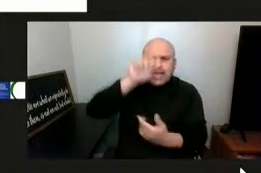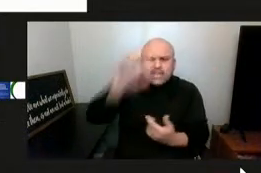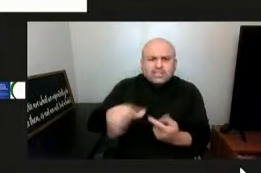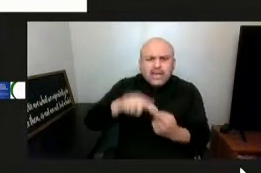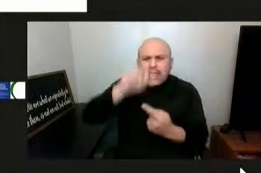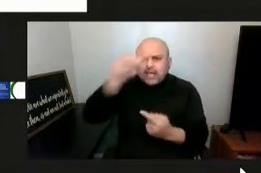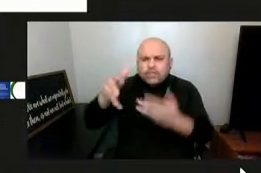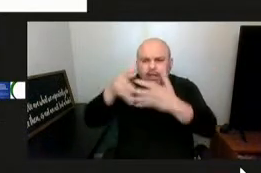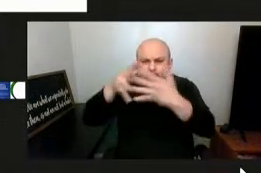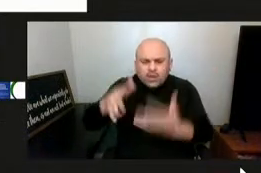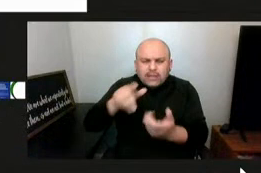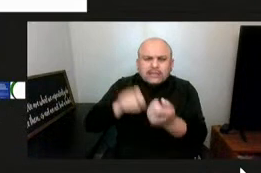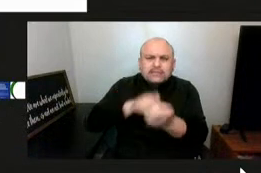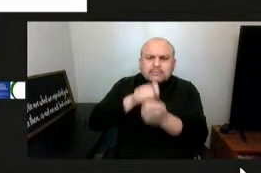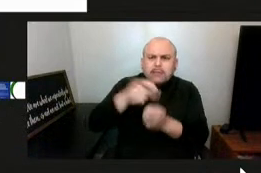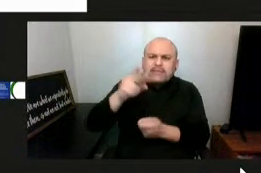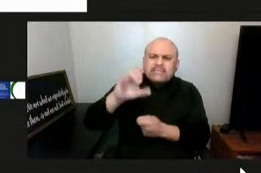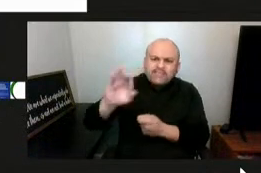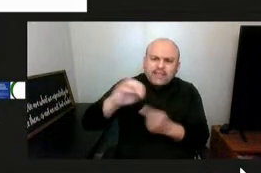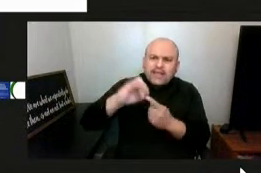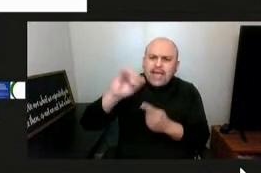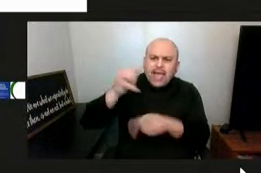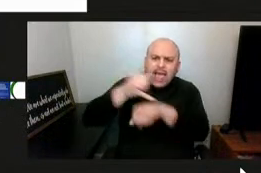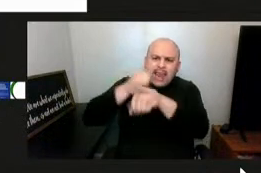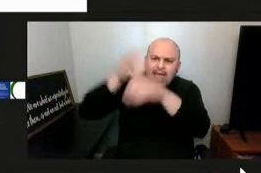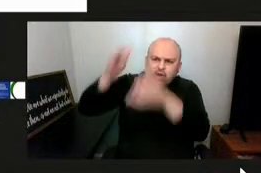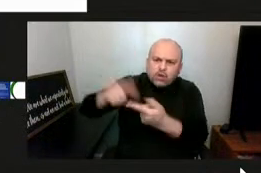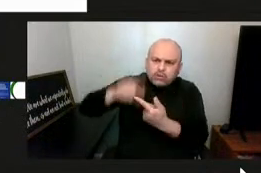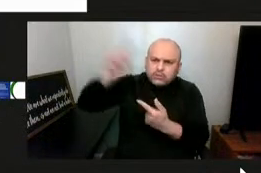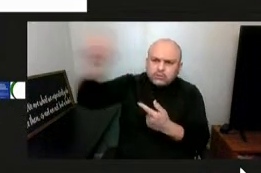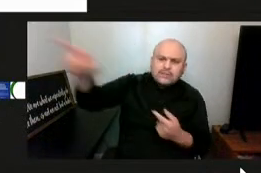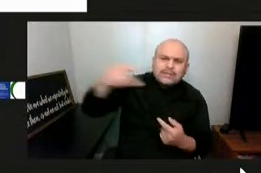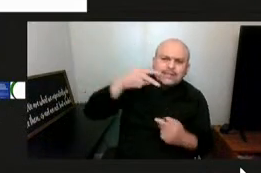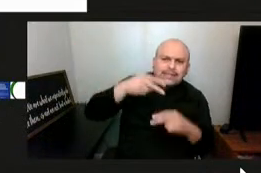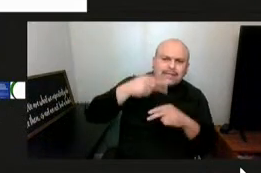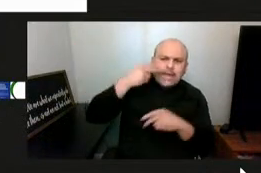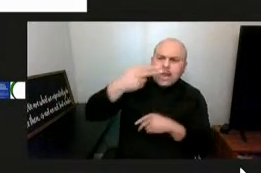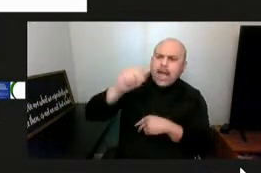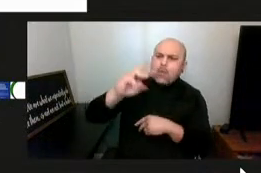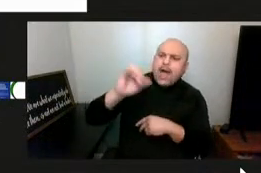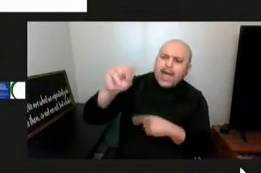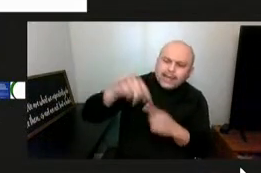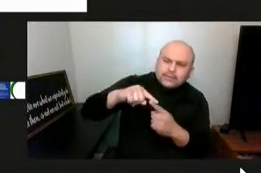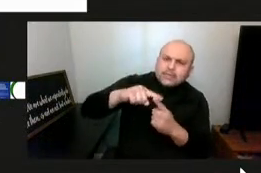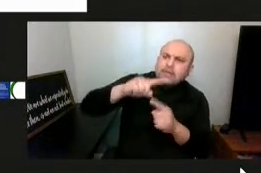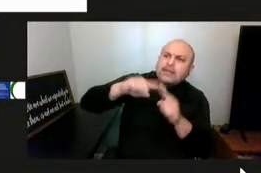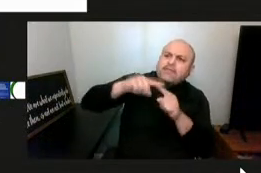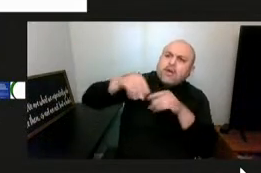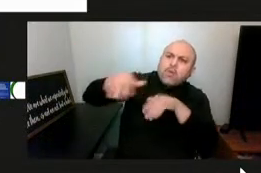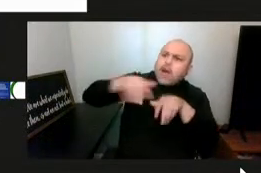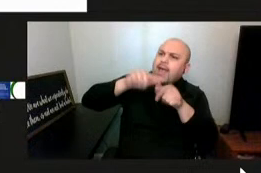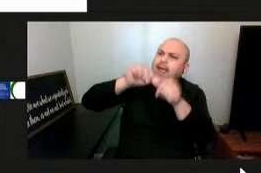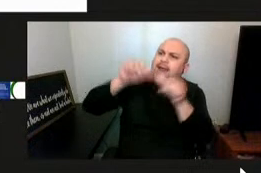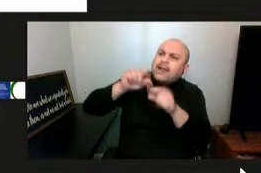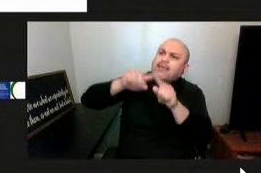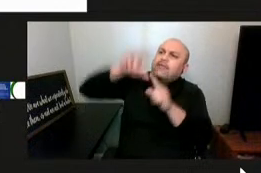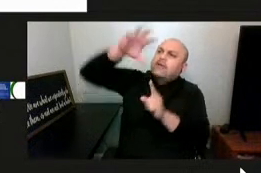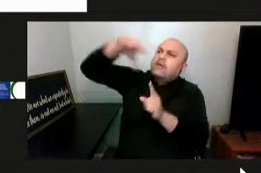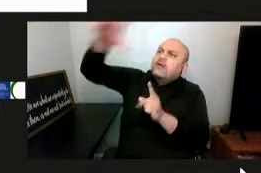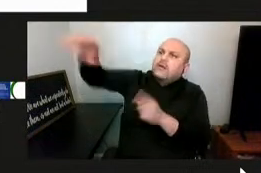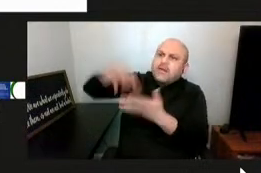Pacific Islanders, and Native Hawaiians during the pandemic, and other systems and policies that have contributed to